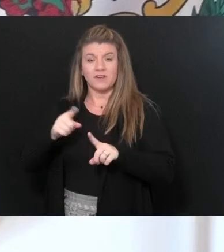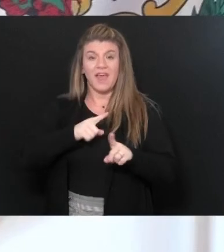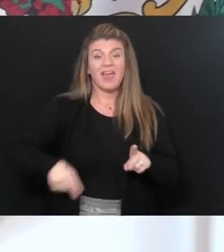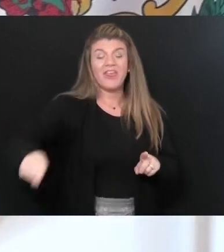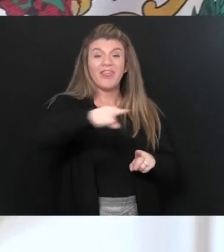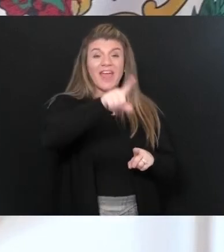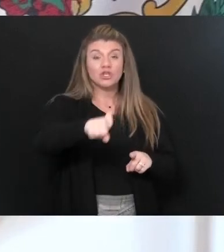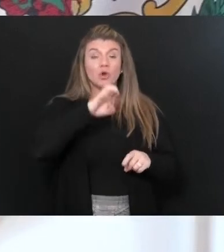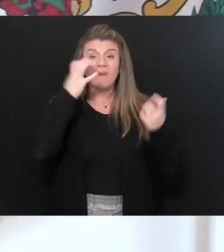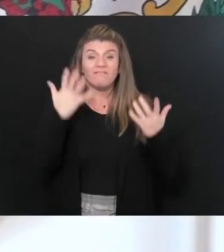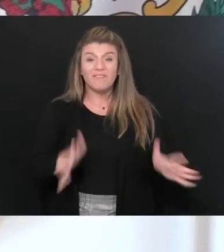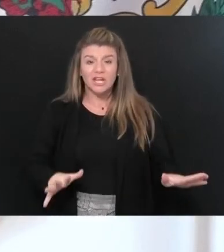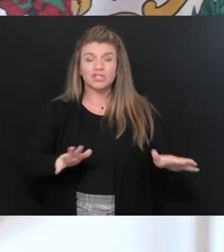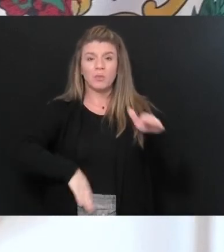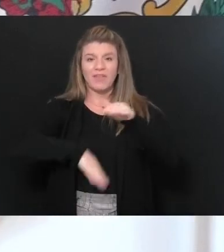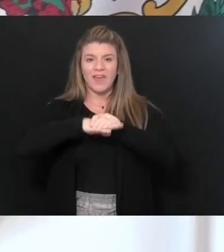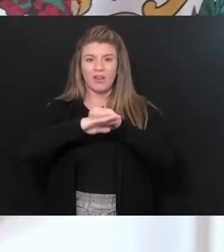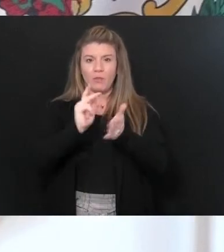within 3 weeks.